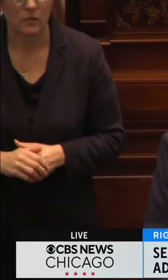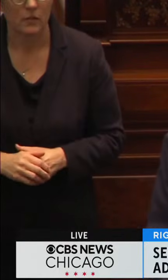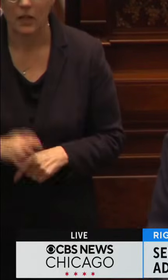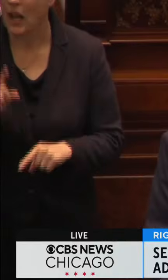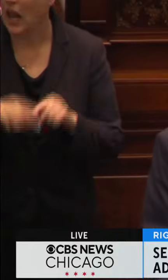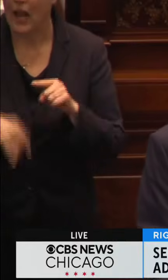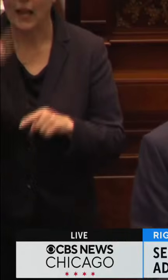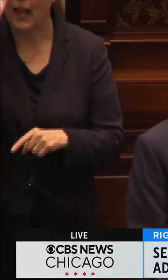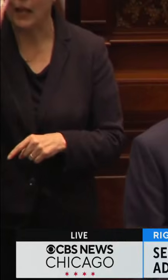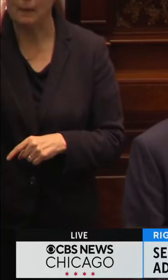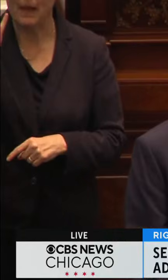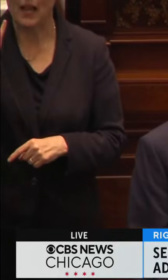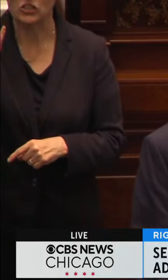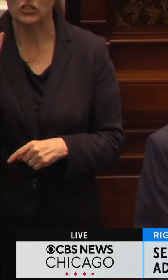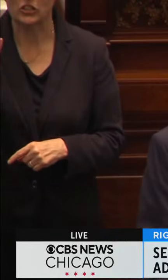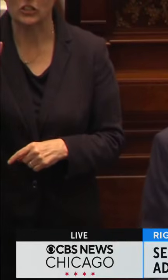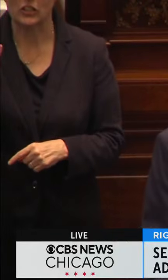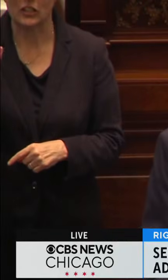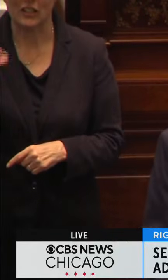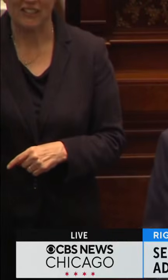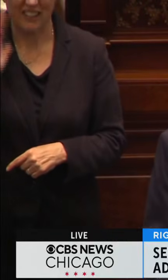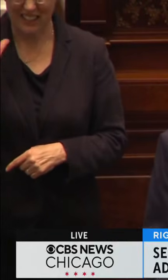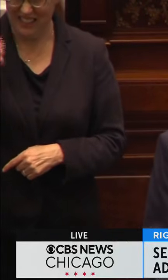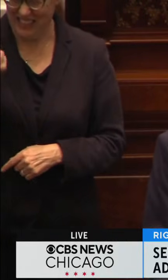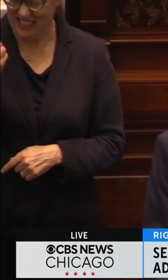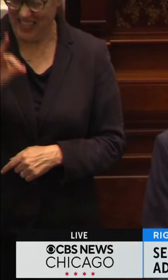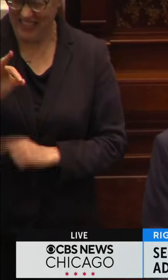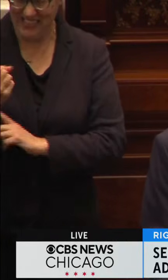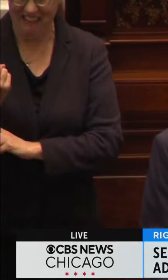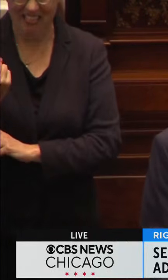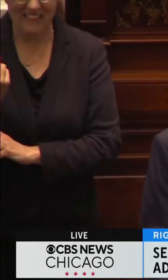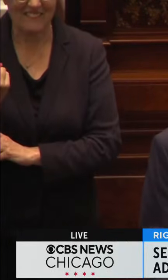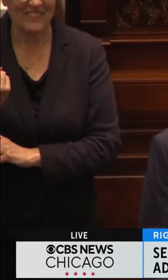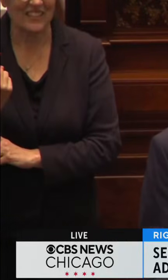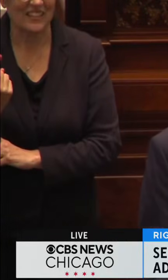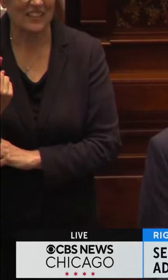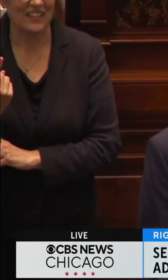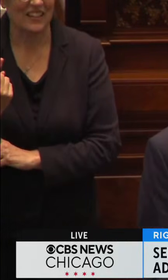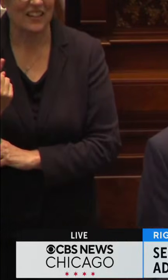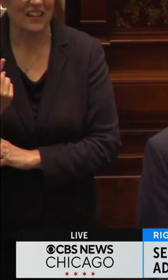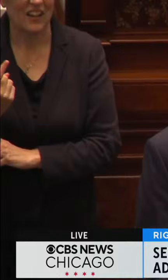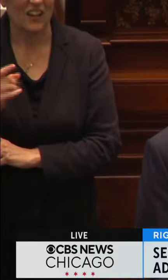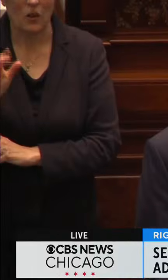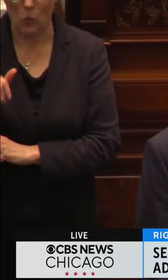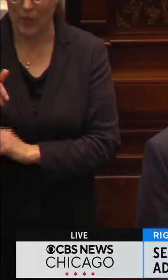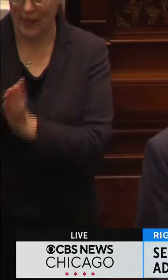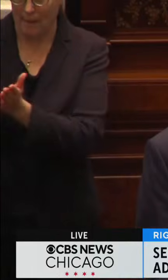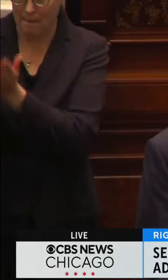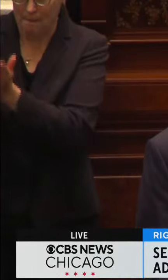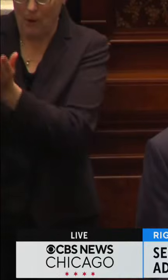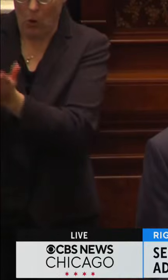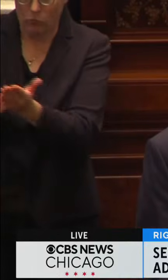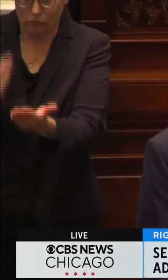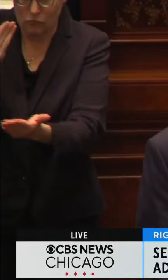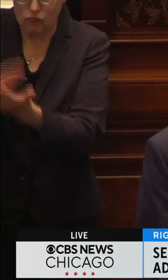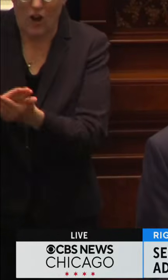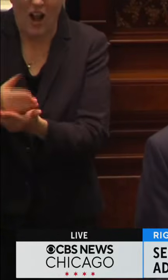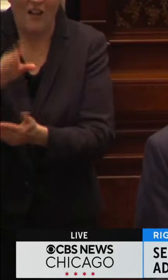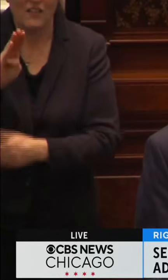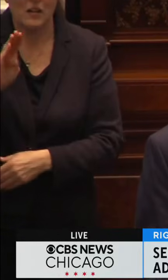can't imagine what it was like in 1911 when the SS Maine docked in Baltimore,